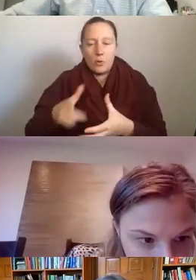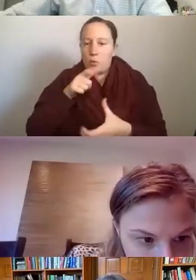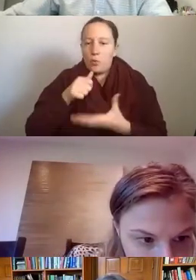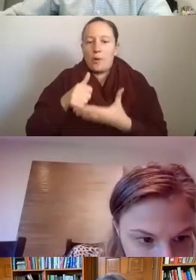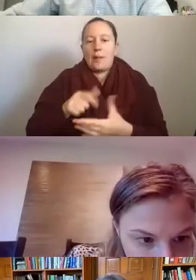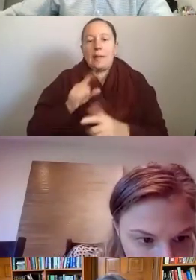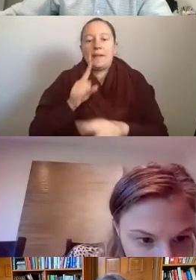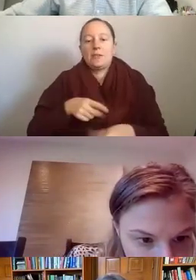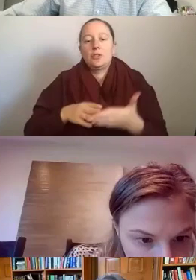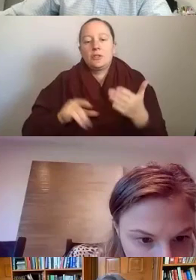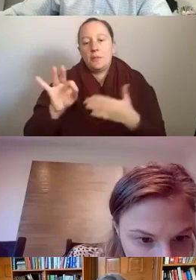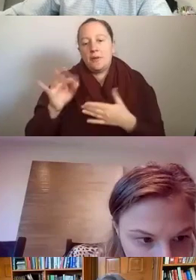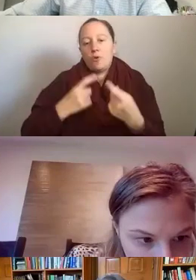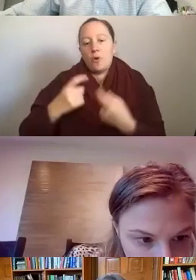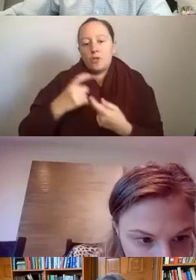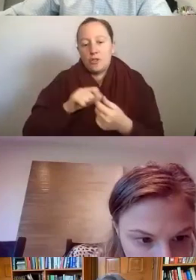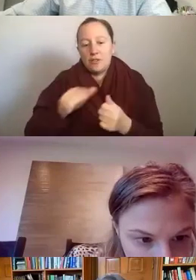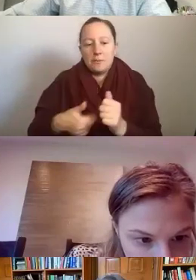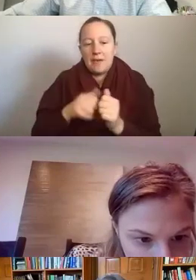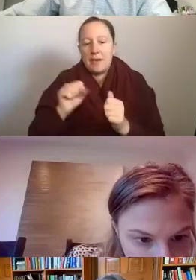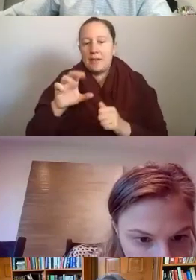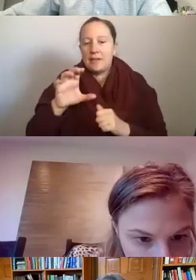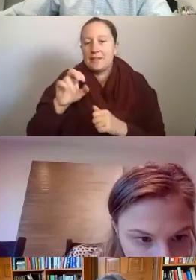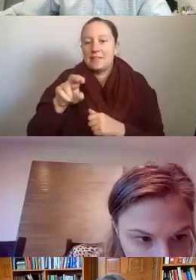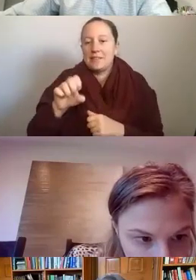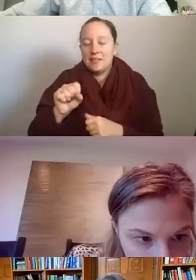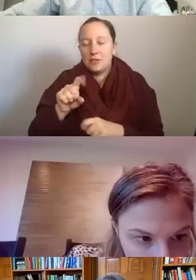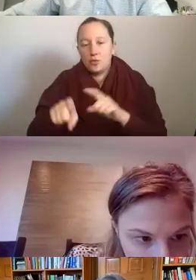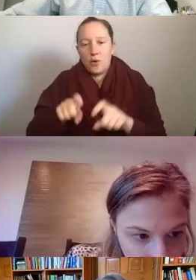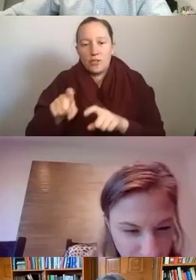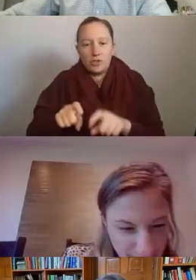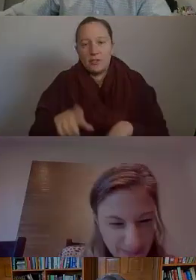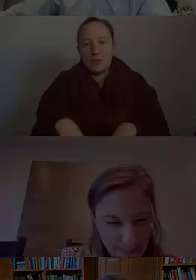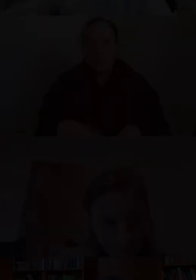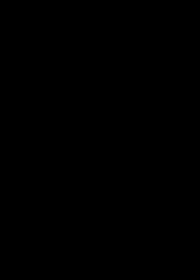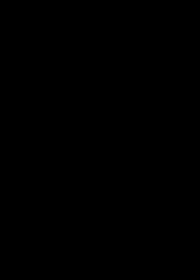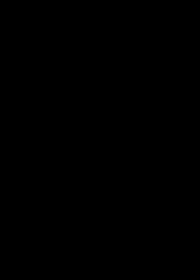answer some of those behind the scenes questions as we were doing the presentation. So thank you guys so much.